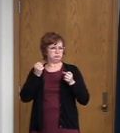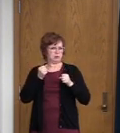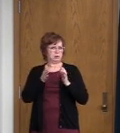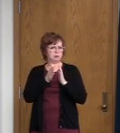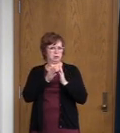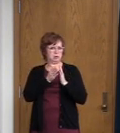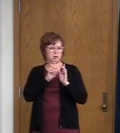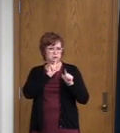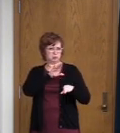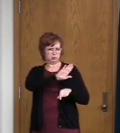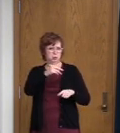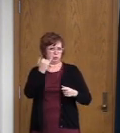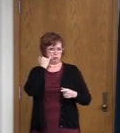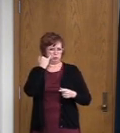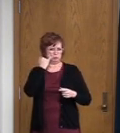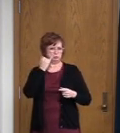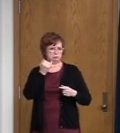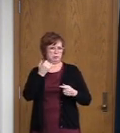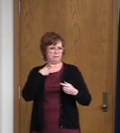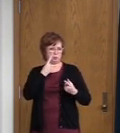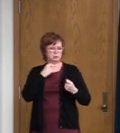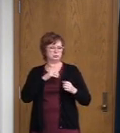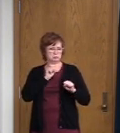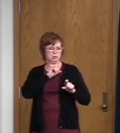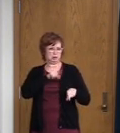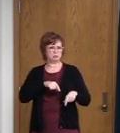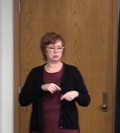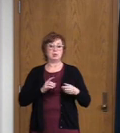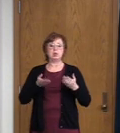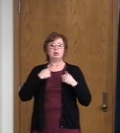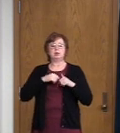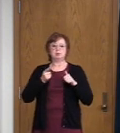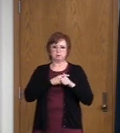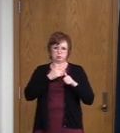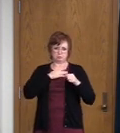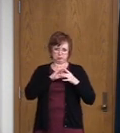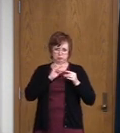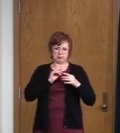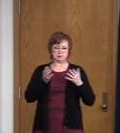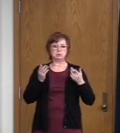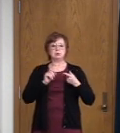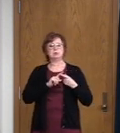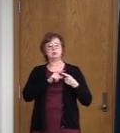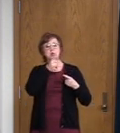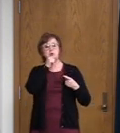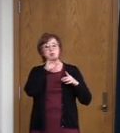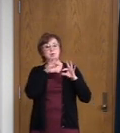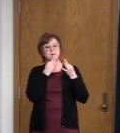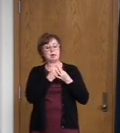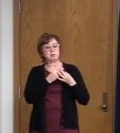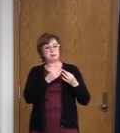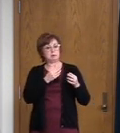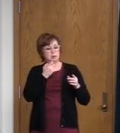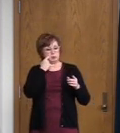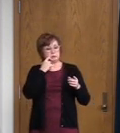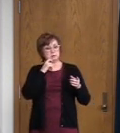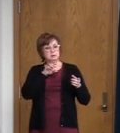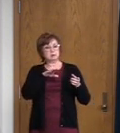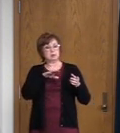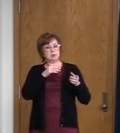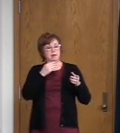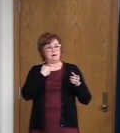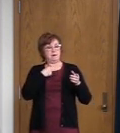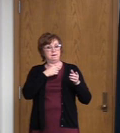remarks. I'd like to start by passing on our sincere condolences to families of those who've lost a loved one due to COVID-19 over the last